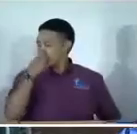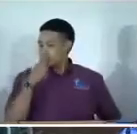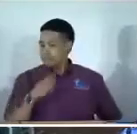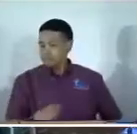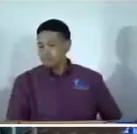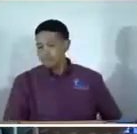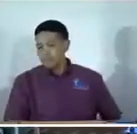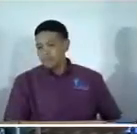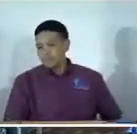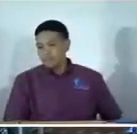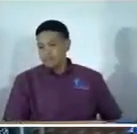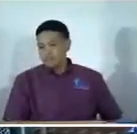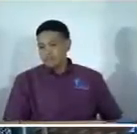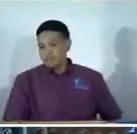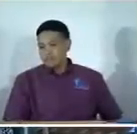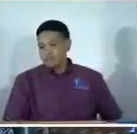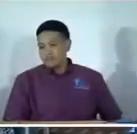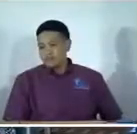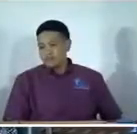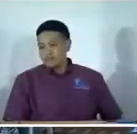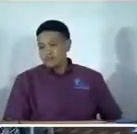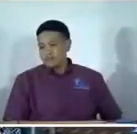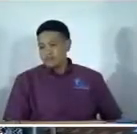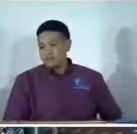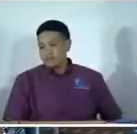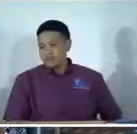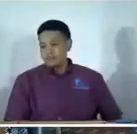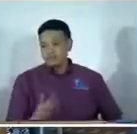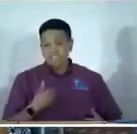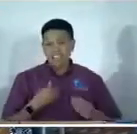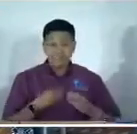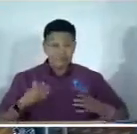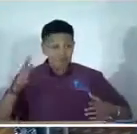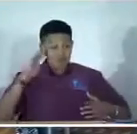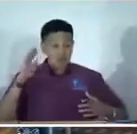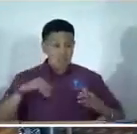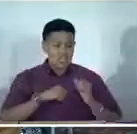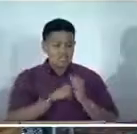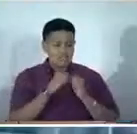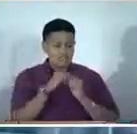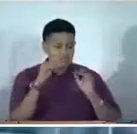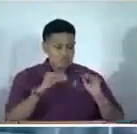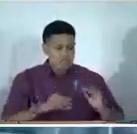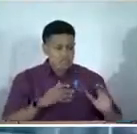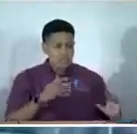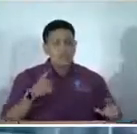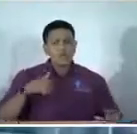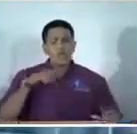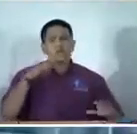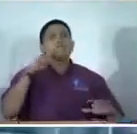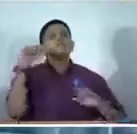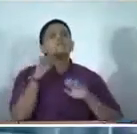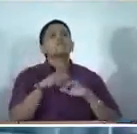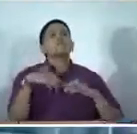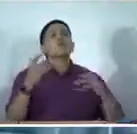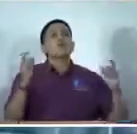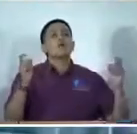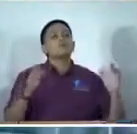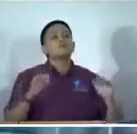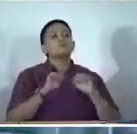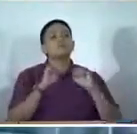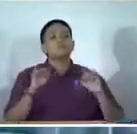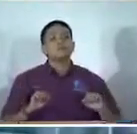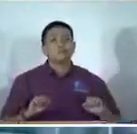But having built out all this infrastructure, Madam Speaker, we also have to ensure that the management